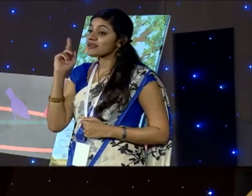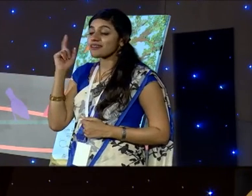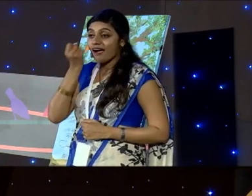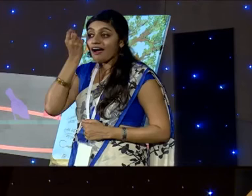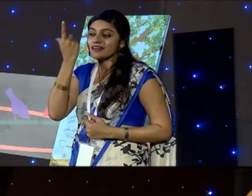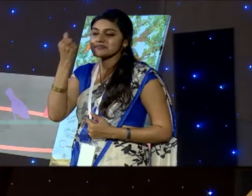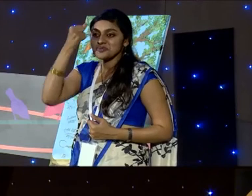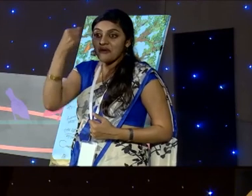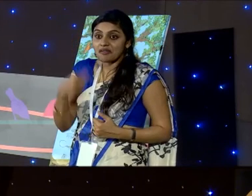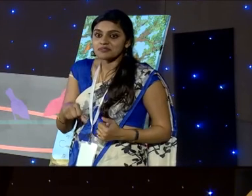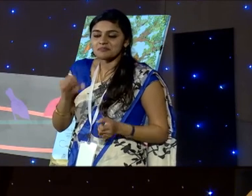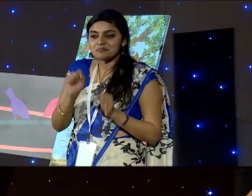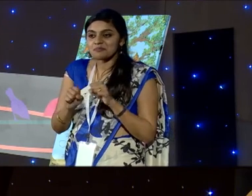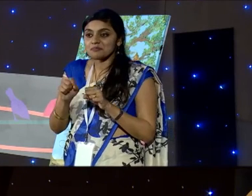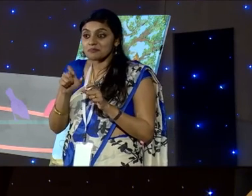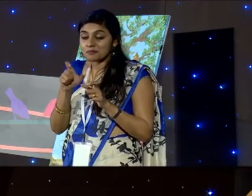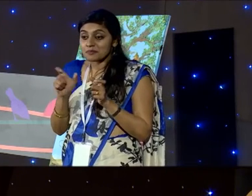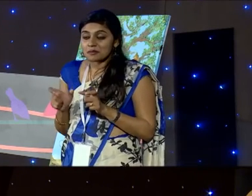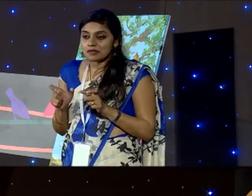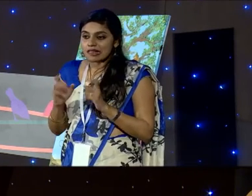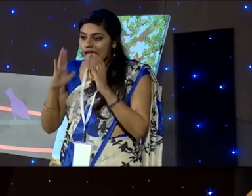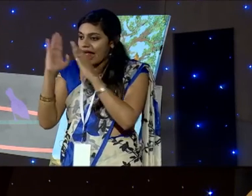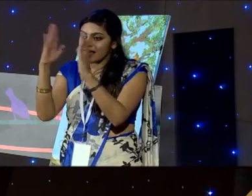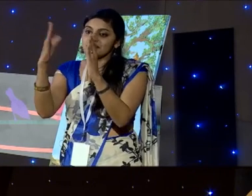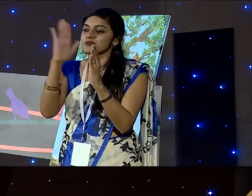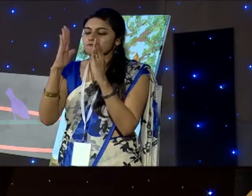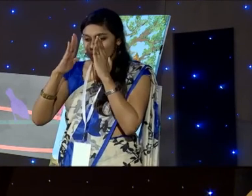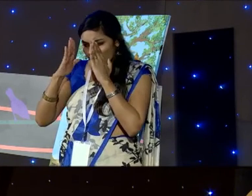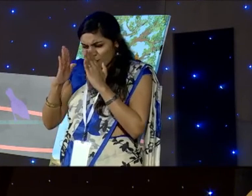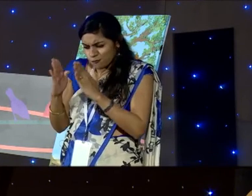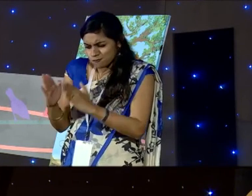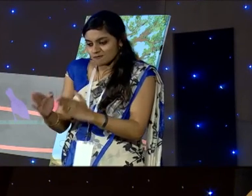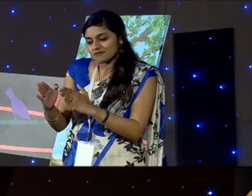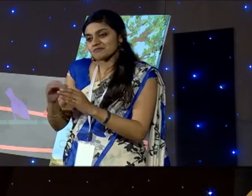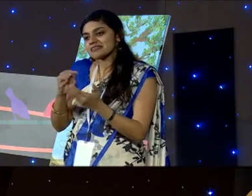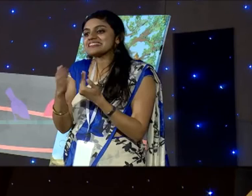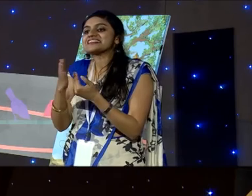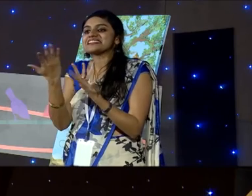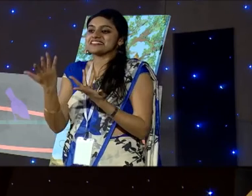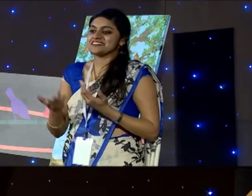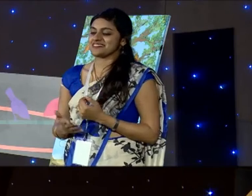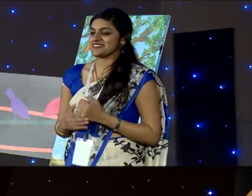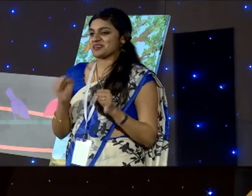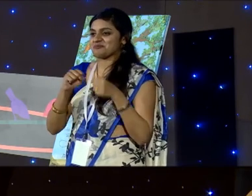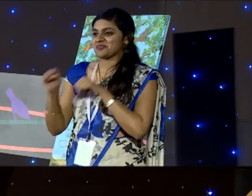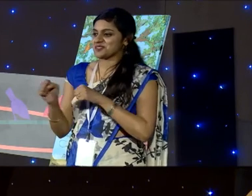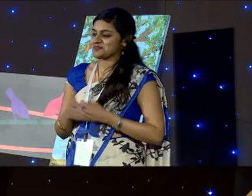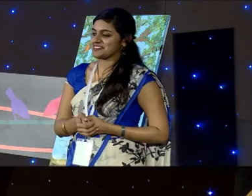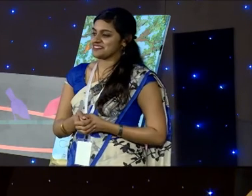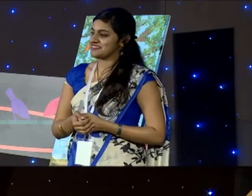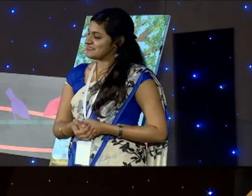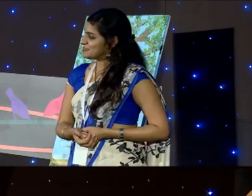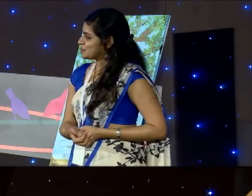it helps not to be distracted by the social world, but to really focus on the world of objects, the world of